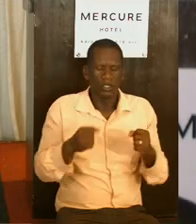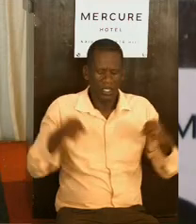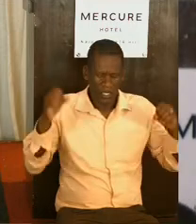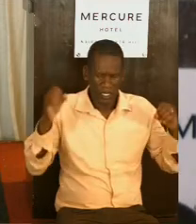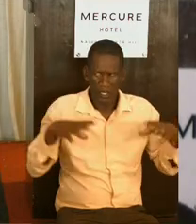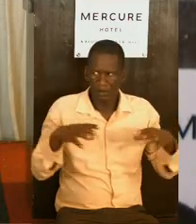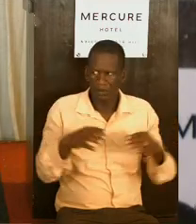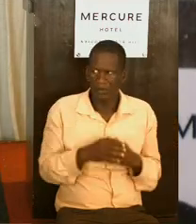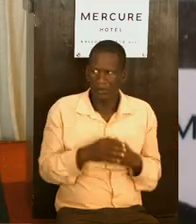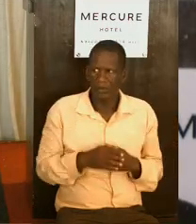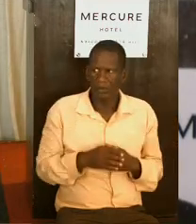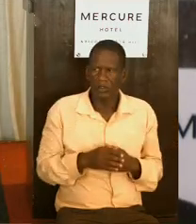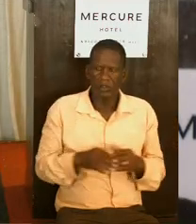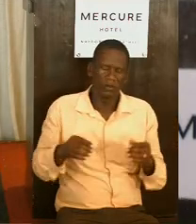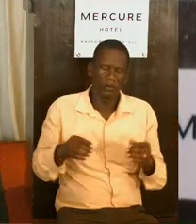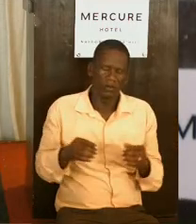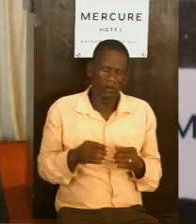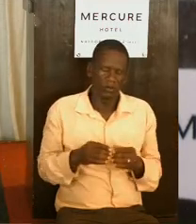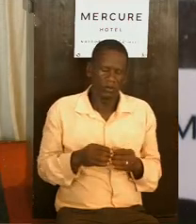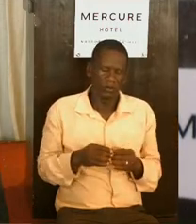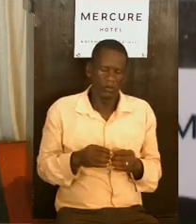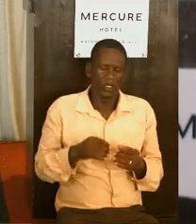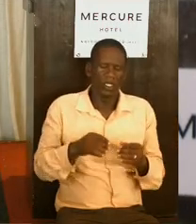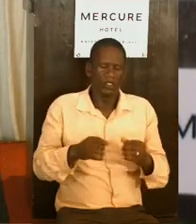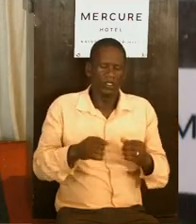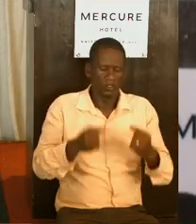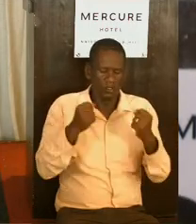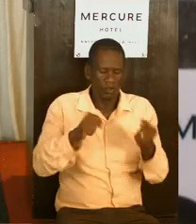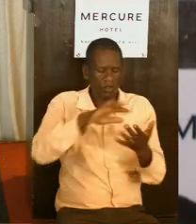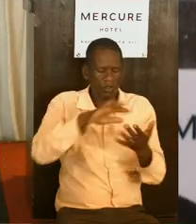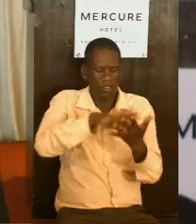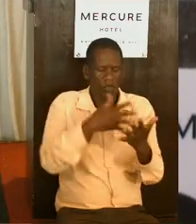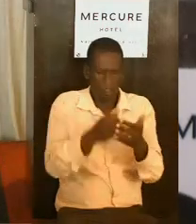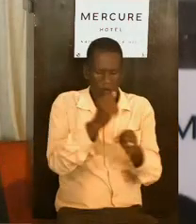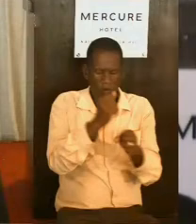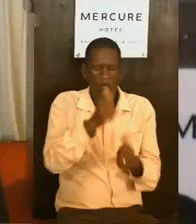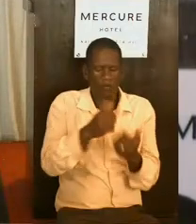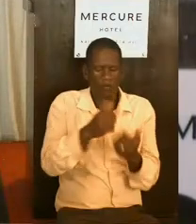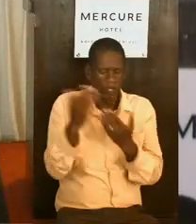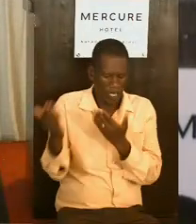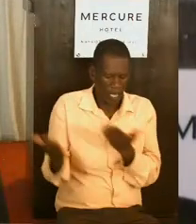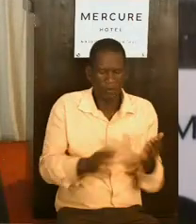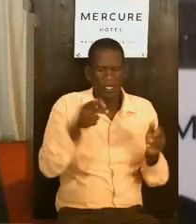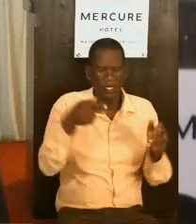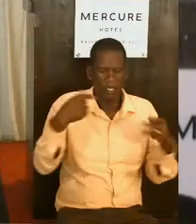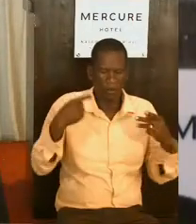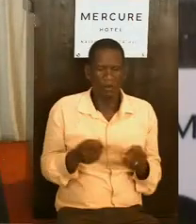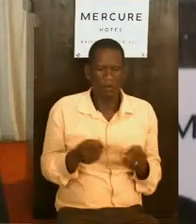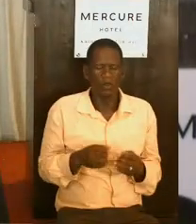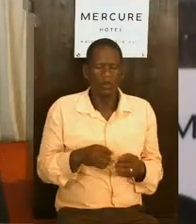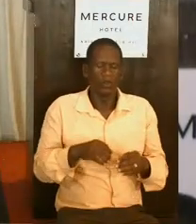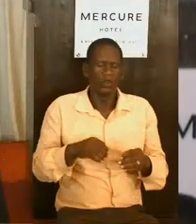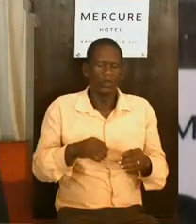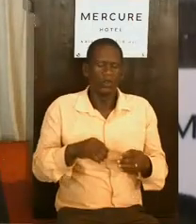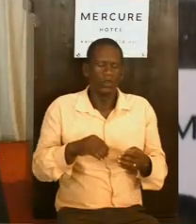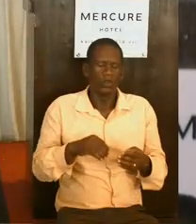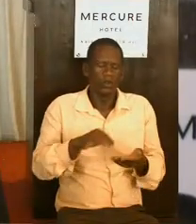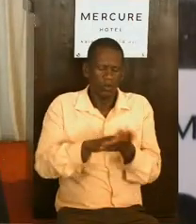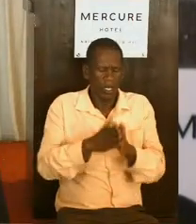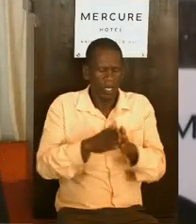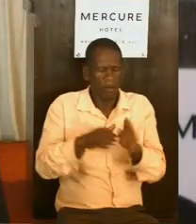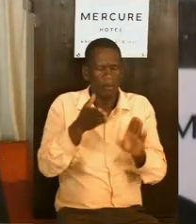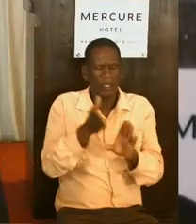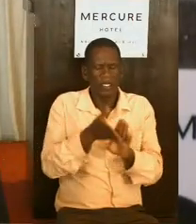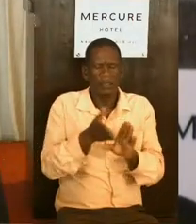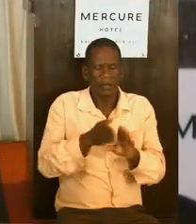or a comprehensive framework that allows them to be effective participants